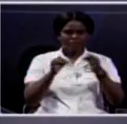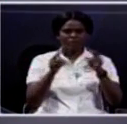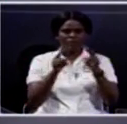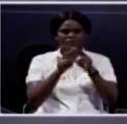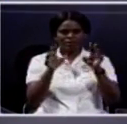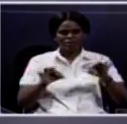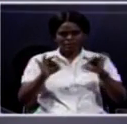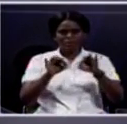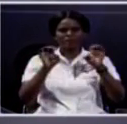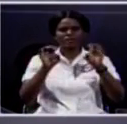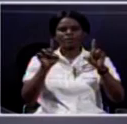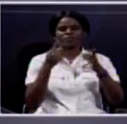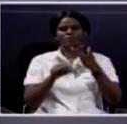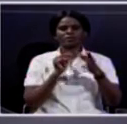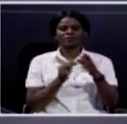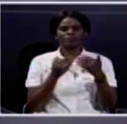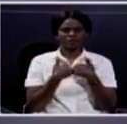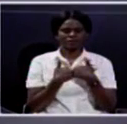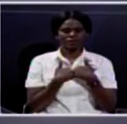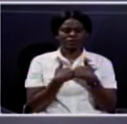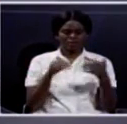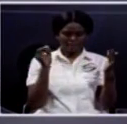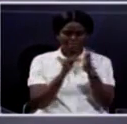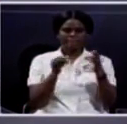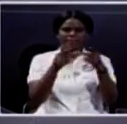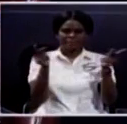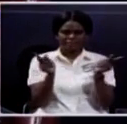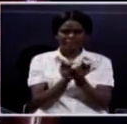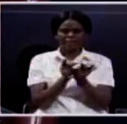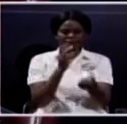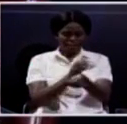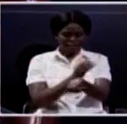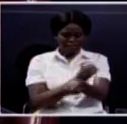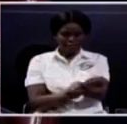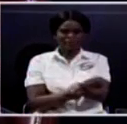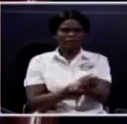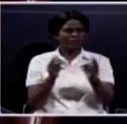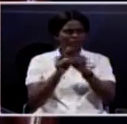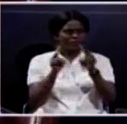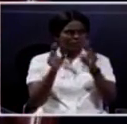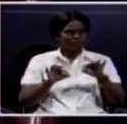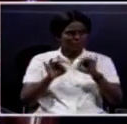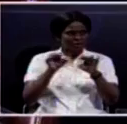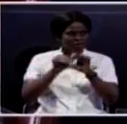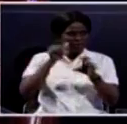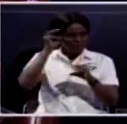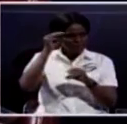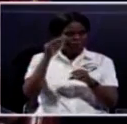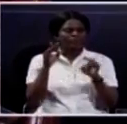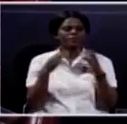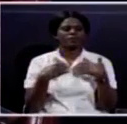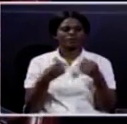education enterprise. So we have to put in place a curriculum that is responding to the needs of our people